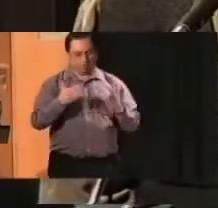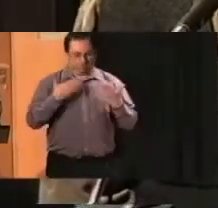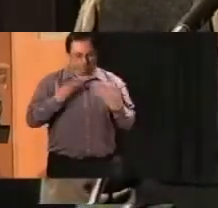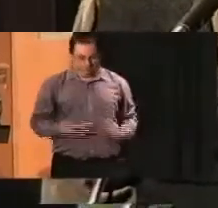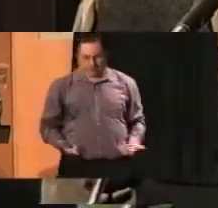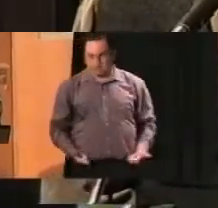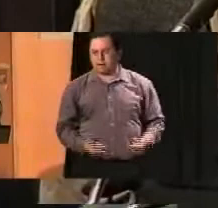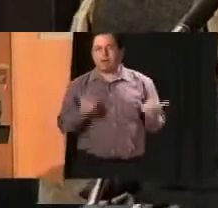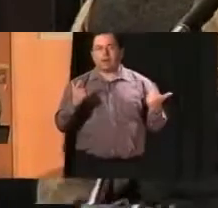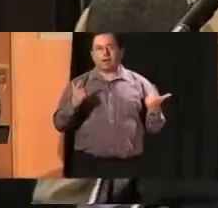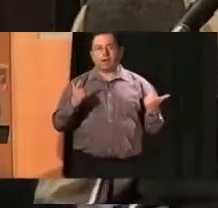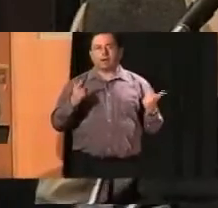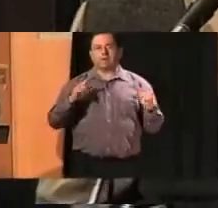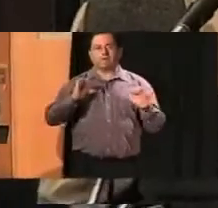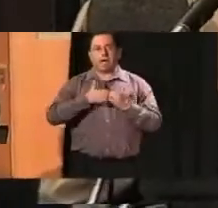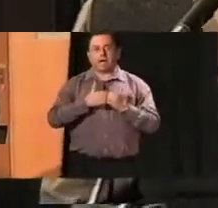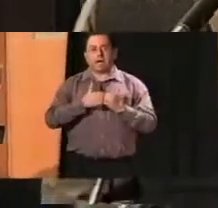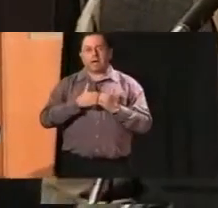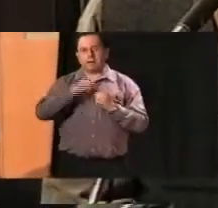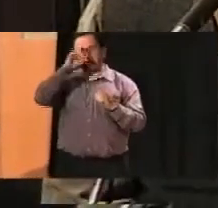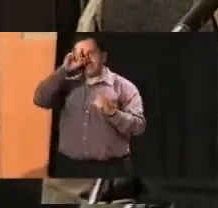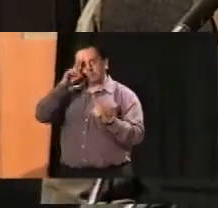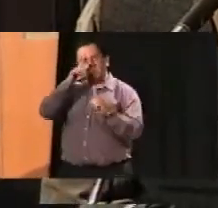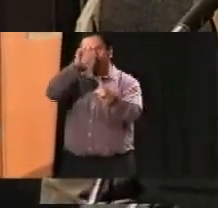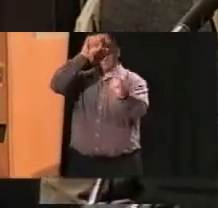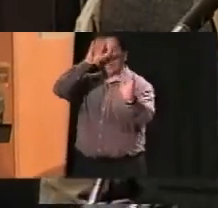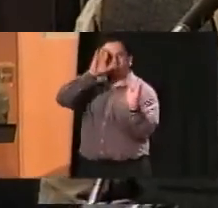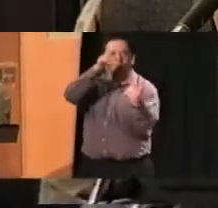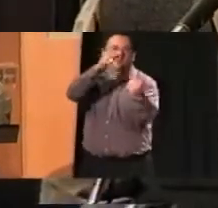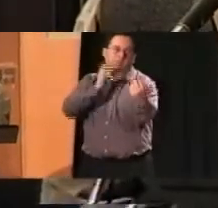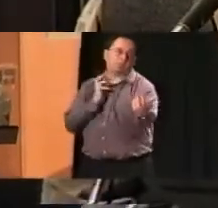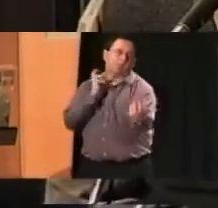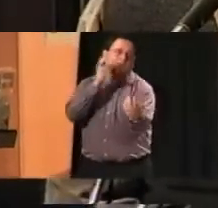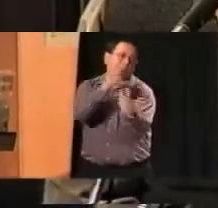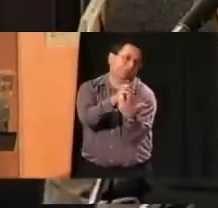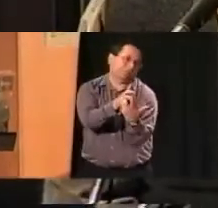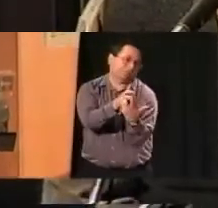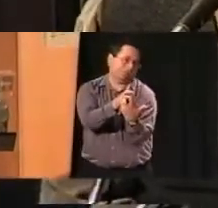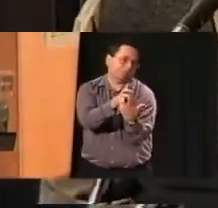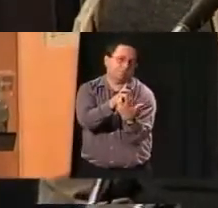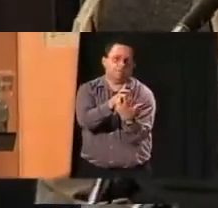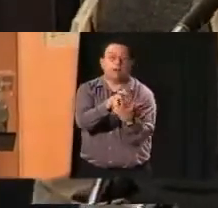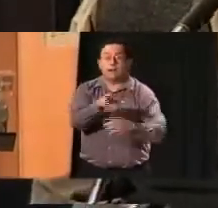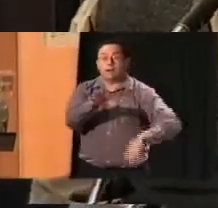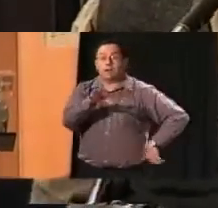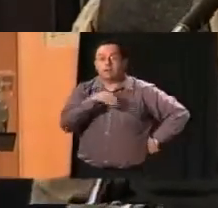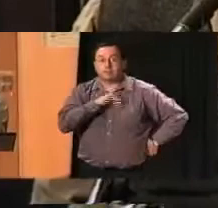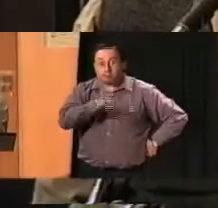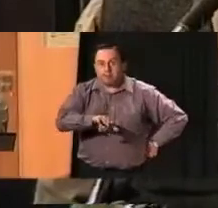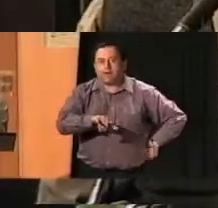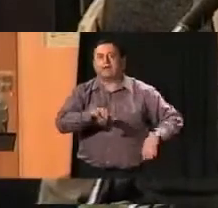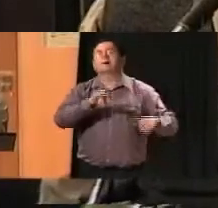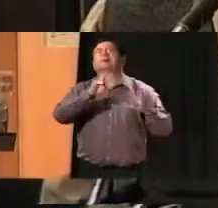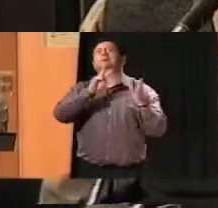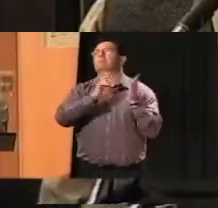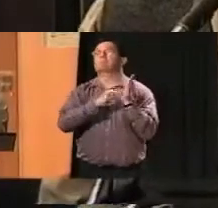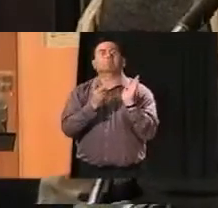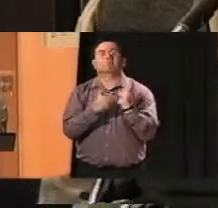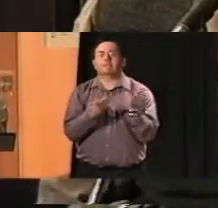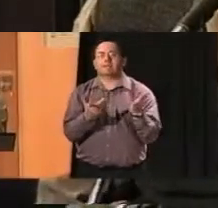ourselves has a whole lot to do with where we expect to find ourselves. Recognize that, and you've recognized the key to